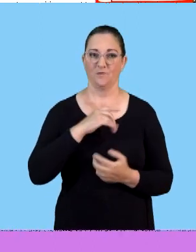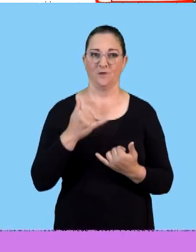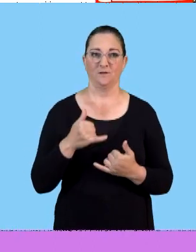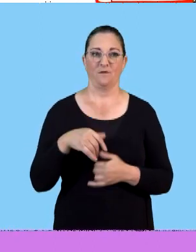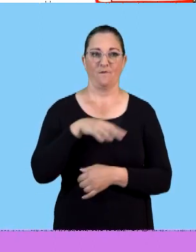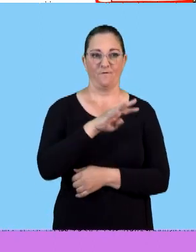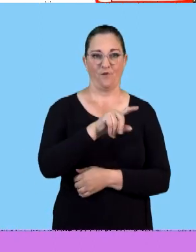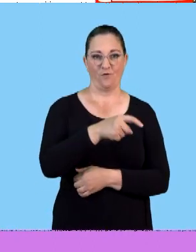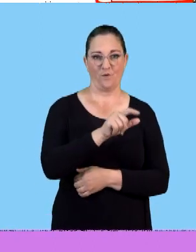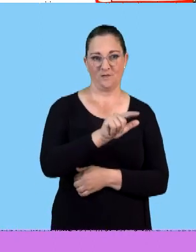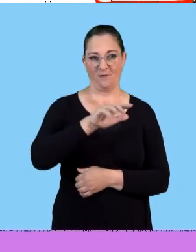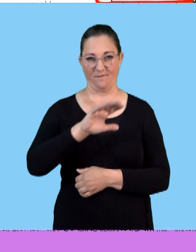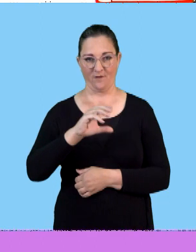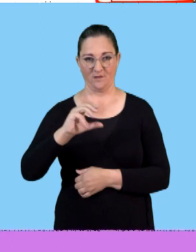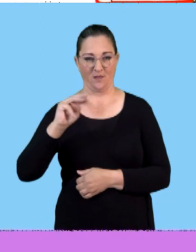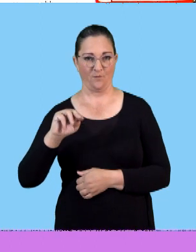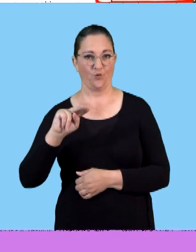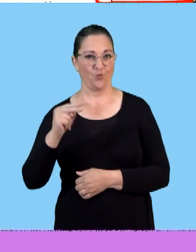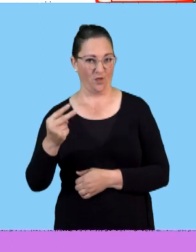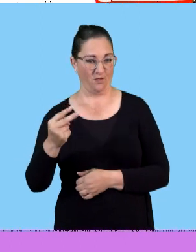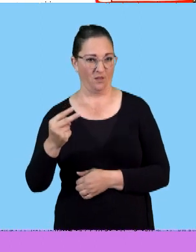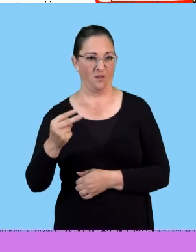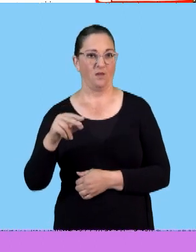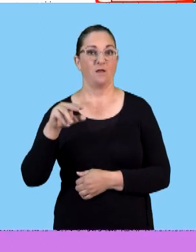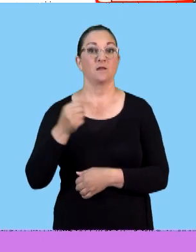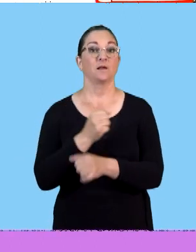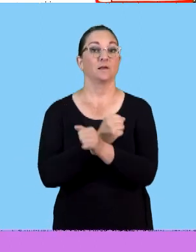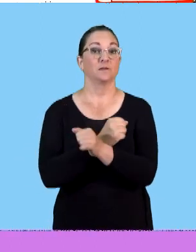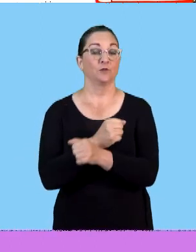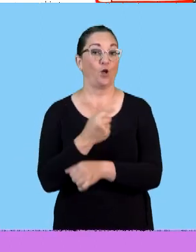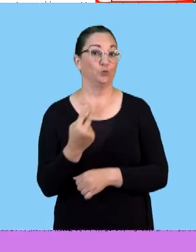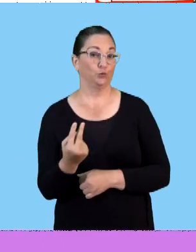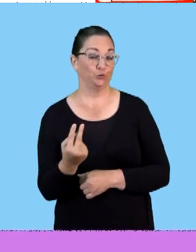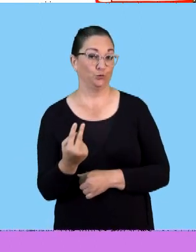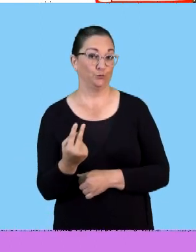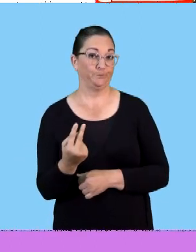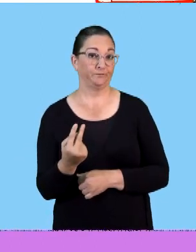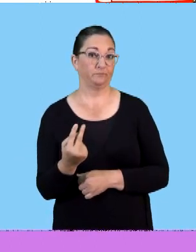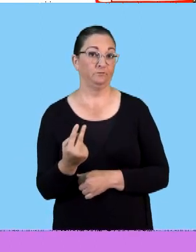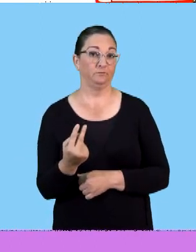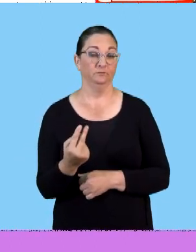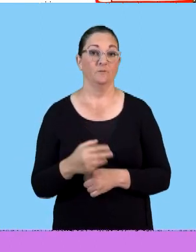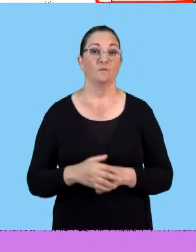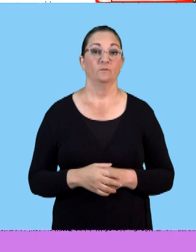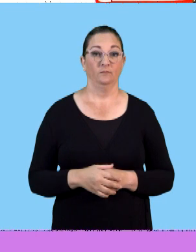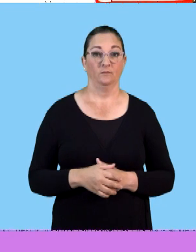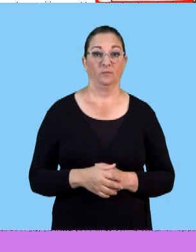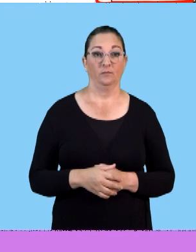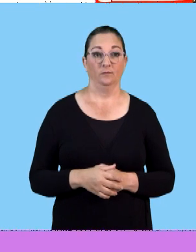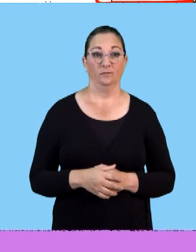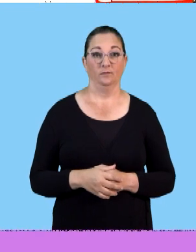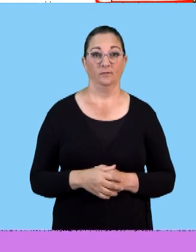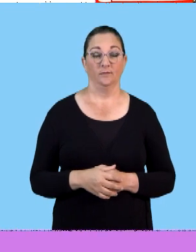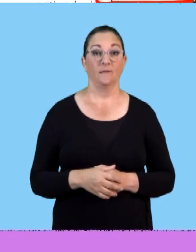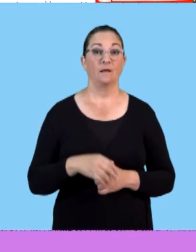take the 4.75 square centimeters and I multiply that by 2, right? Multiply by